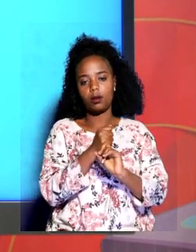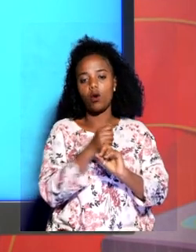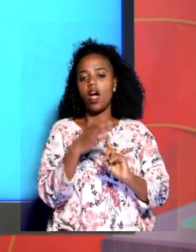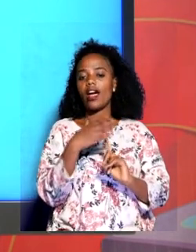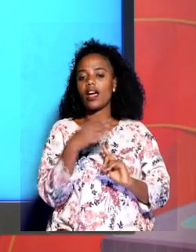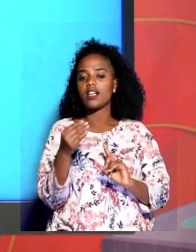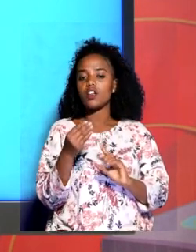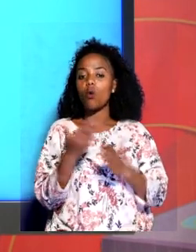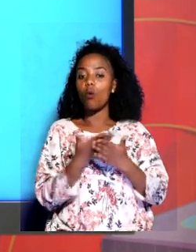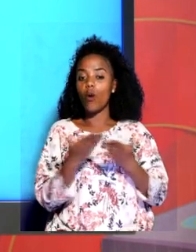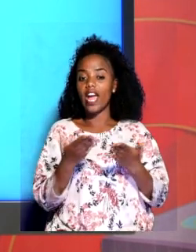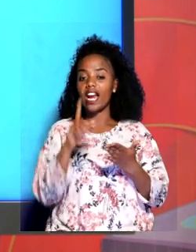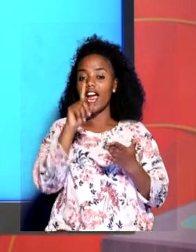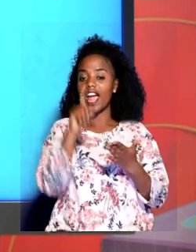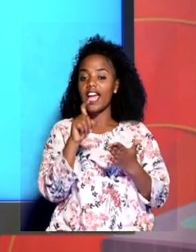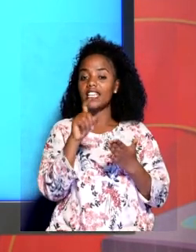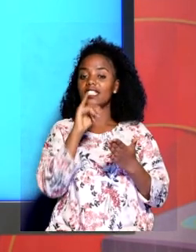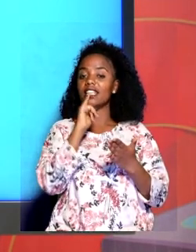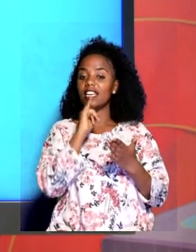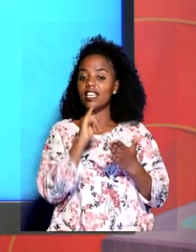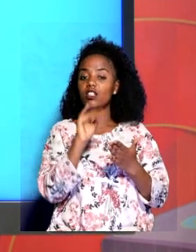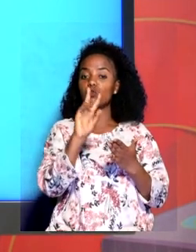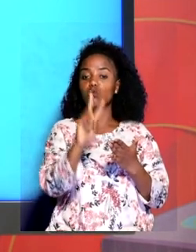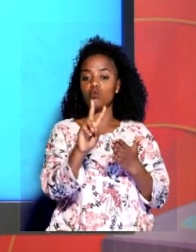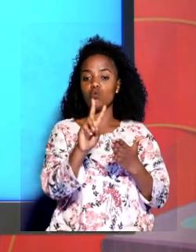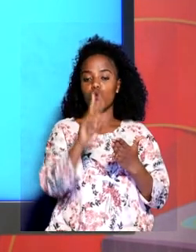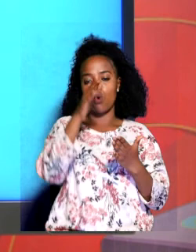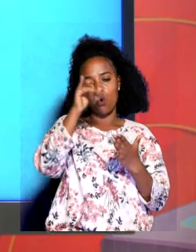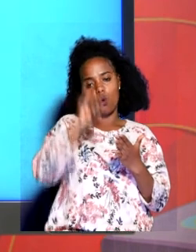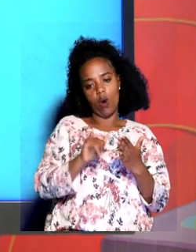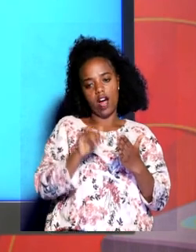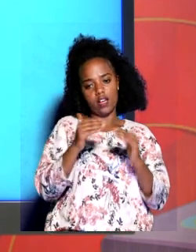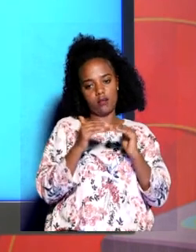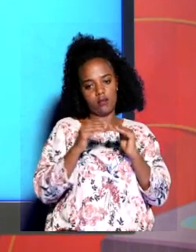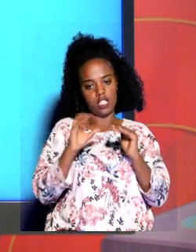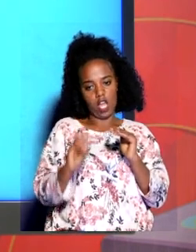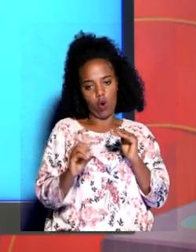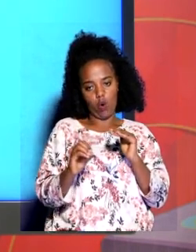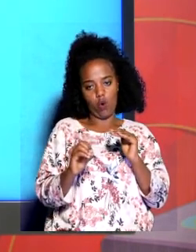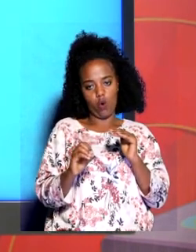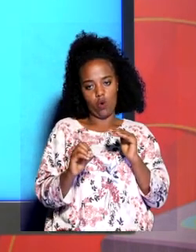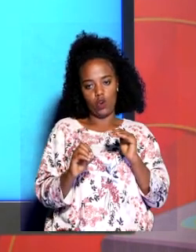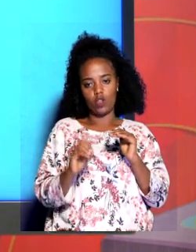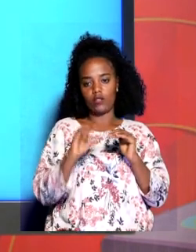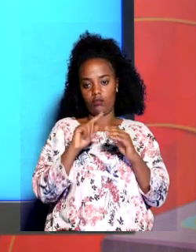And when x is 2, y is 0 at this one,